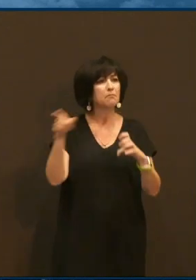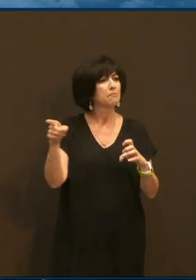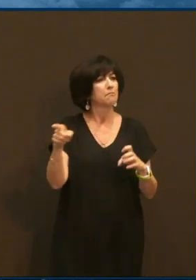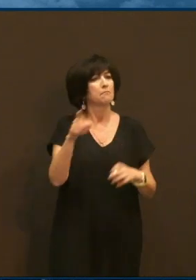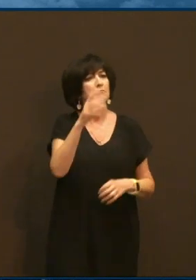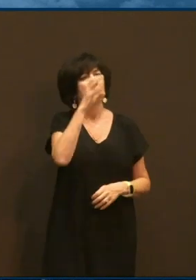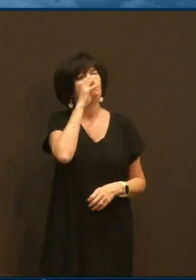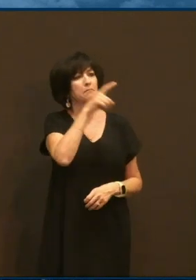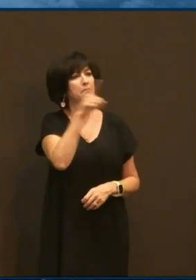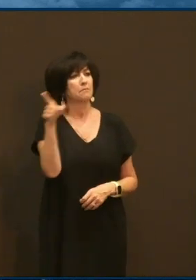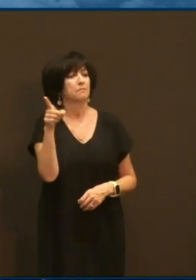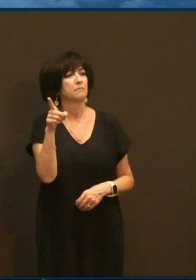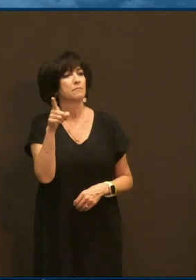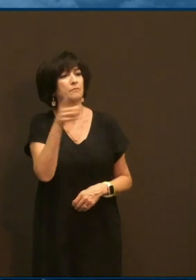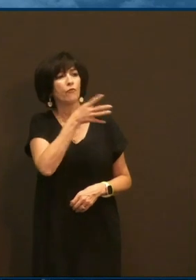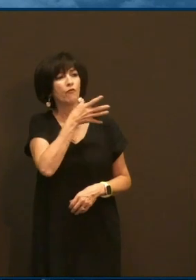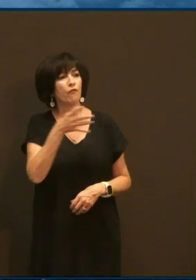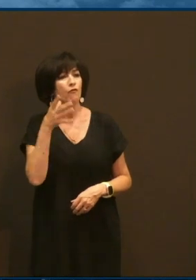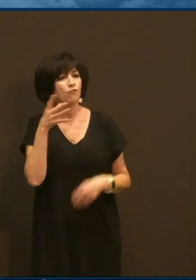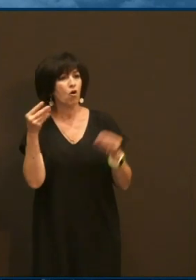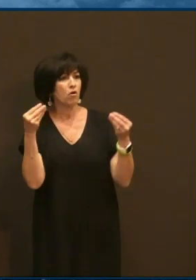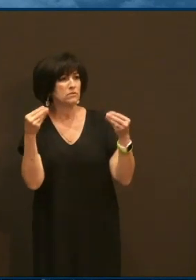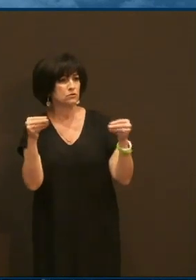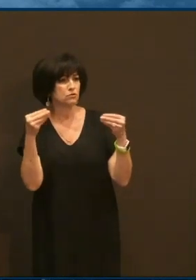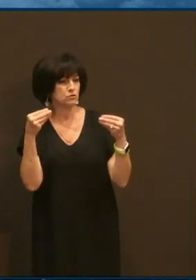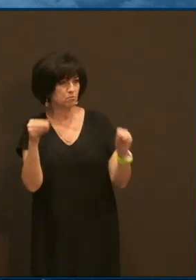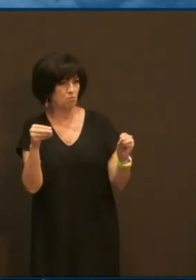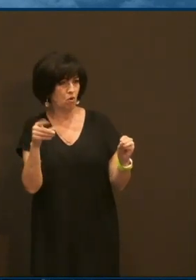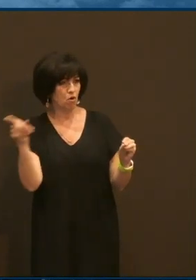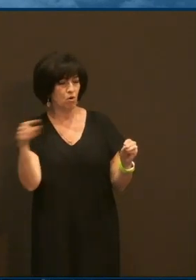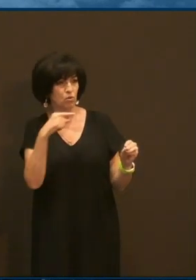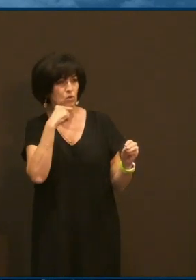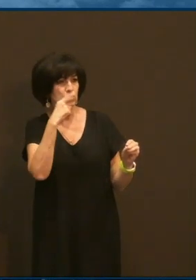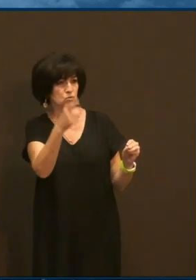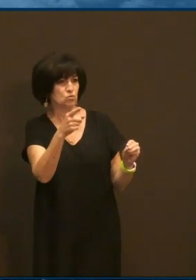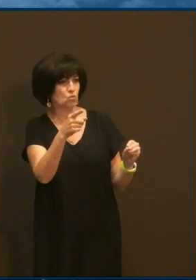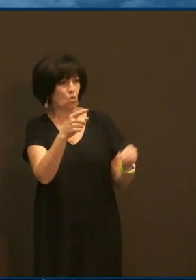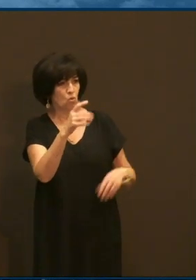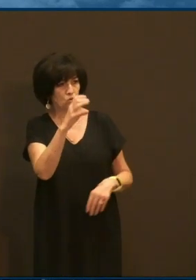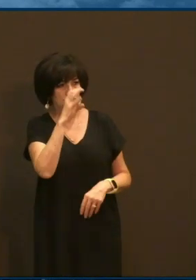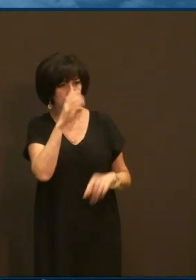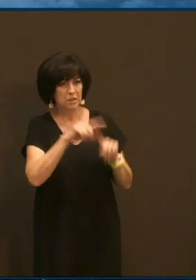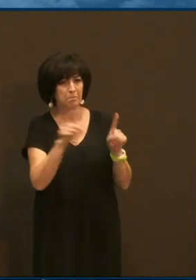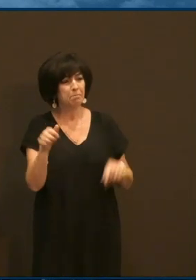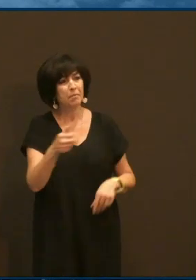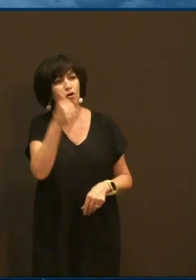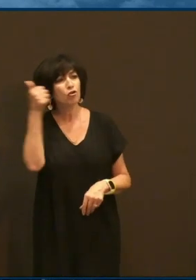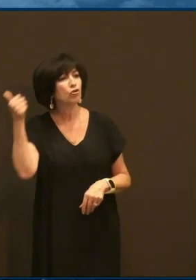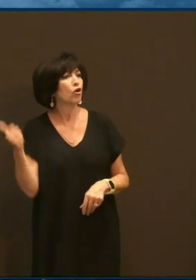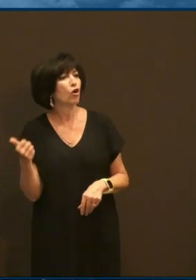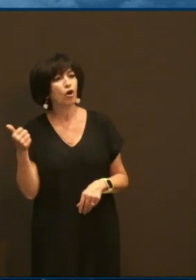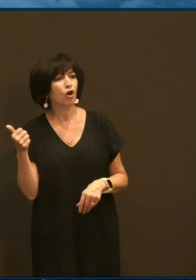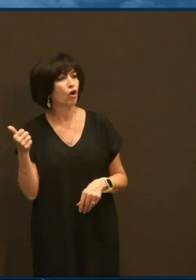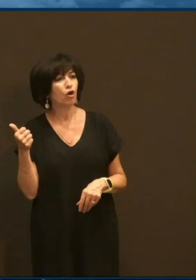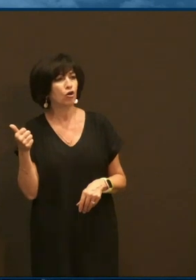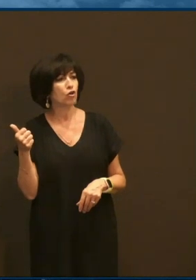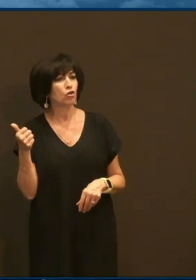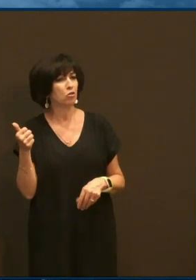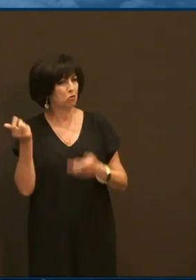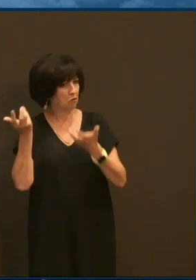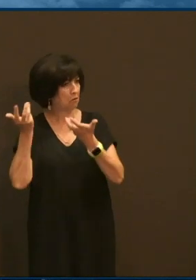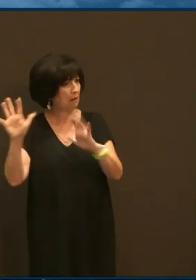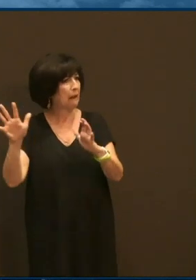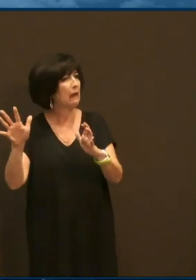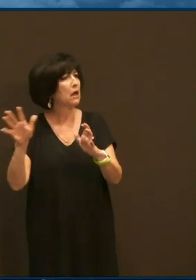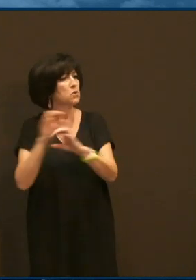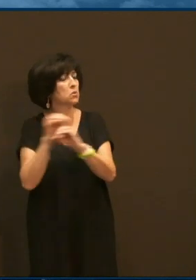without restrictions? Well, my understanding is the restrictions are the same. So I'm not sure the point. I think,